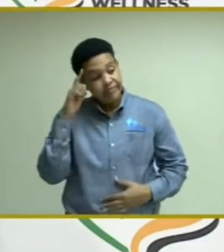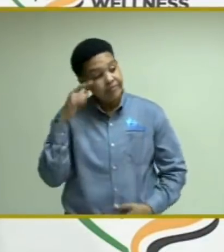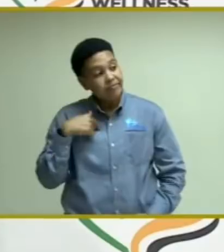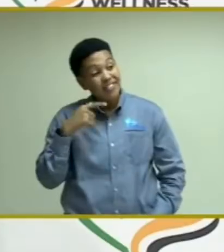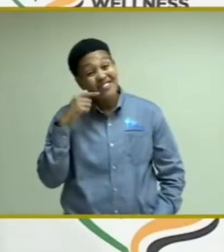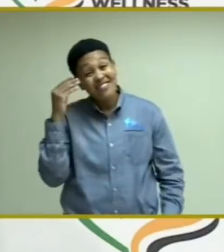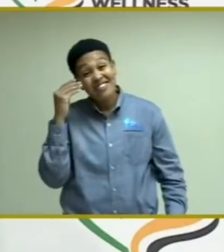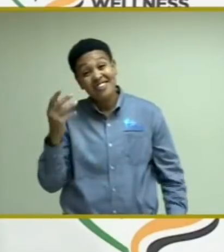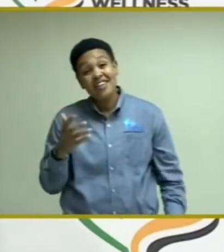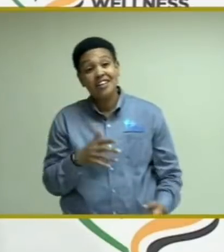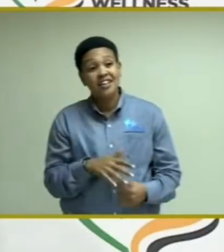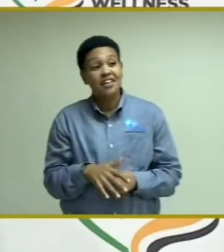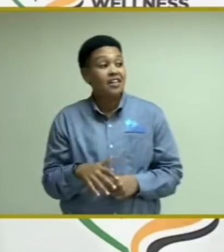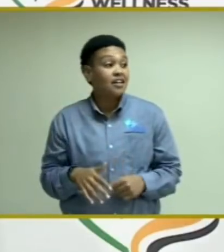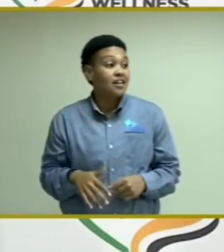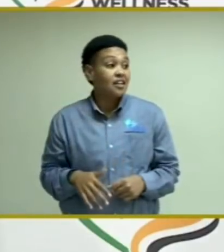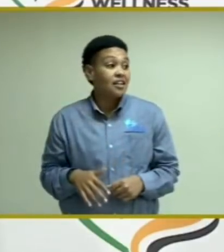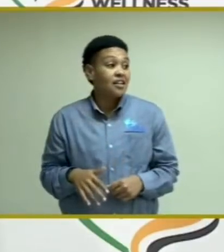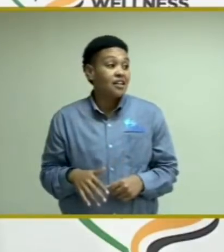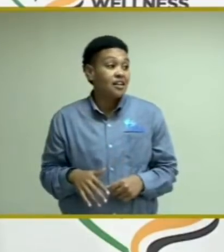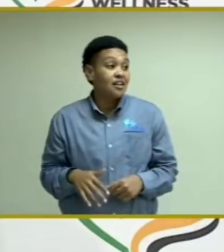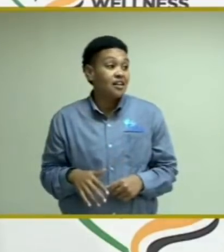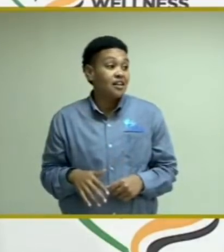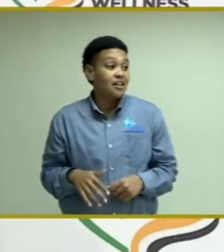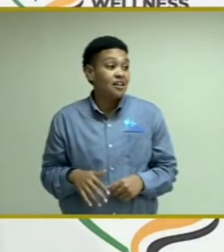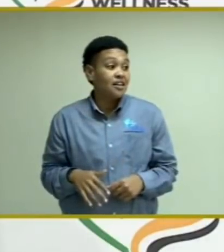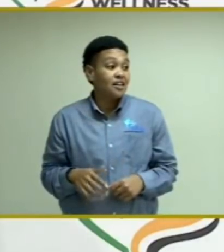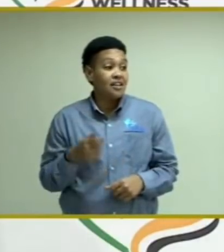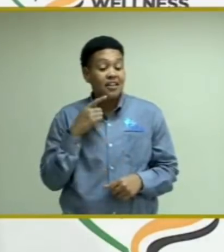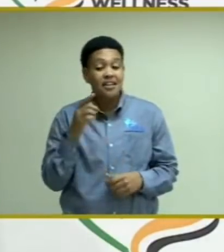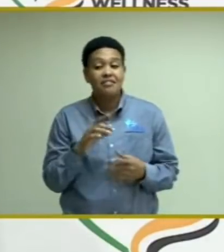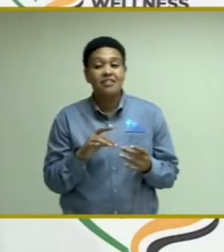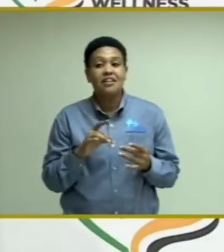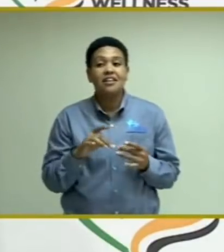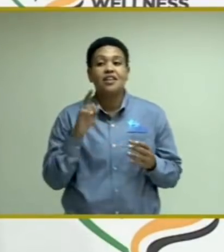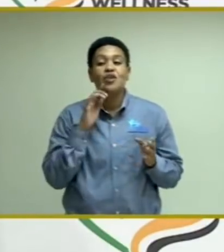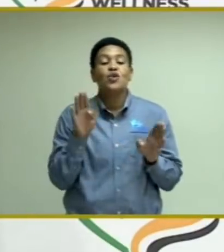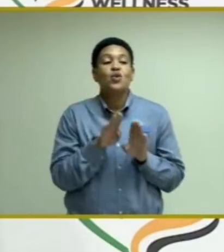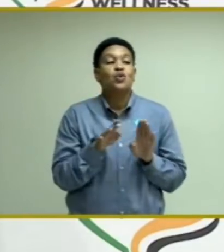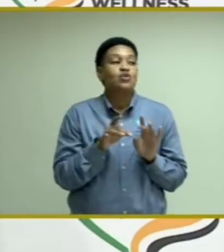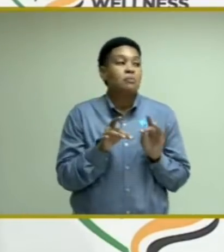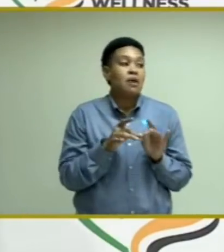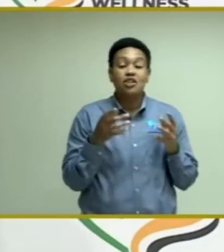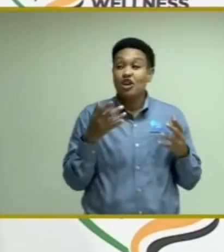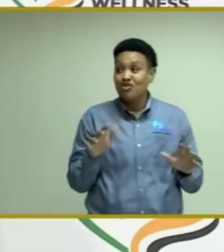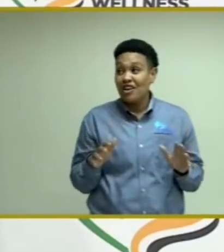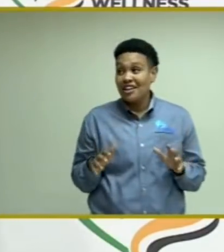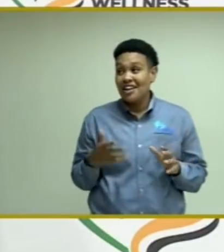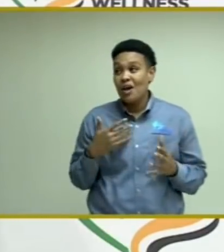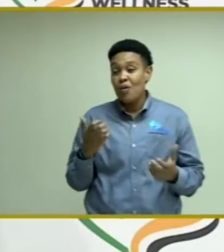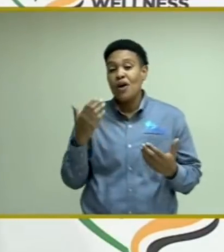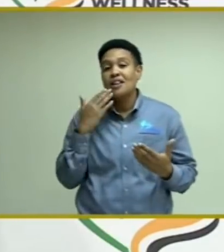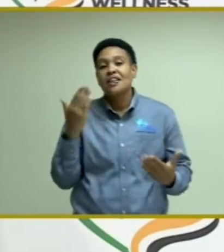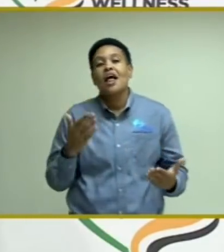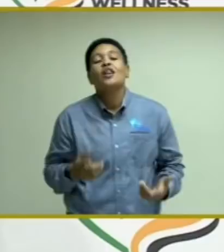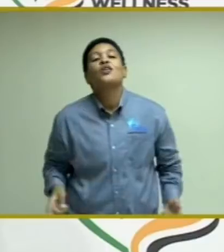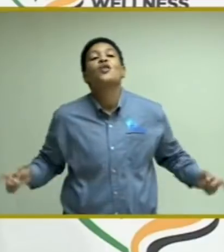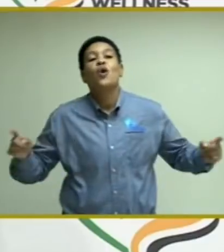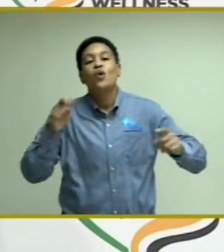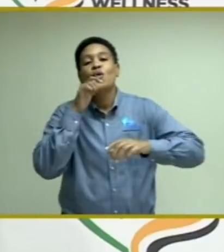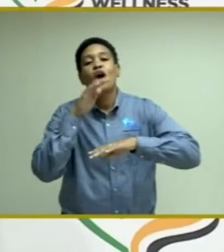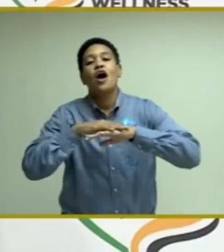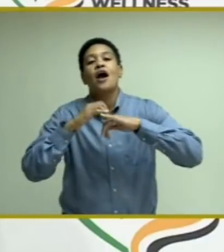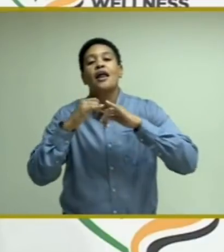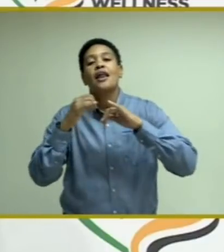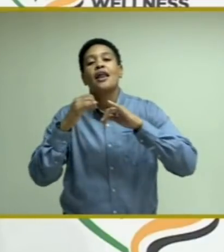said the closing. I think I've addressed the closing remarks. I want to thank those who came